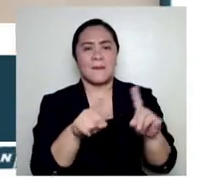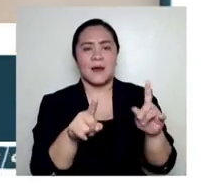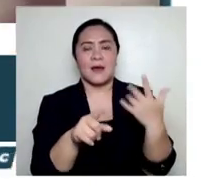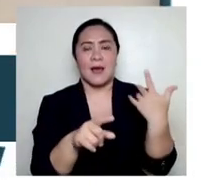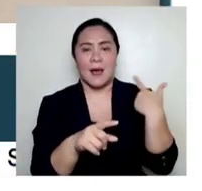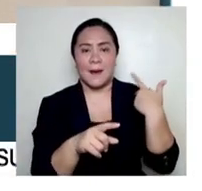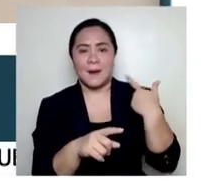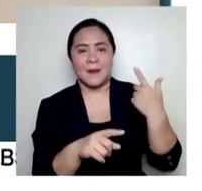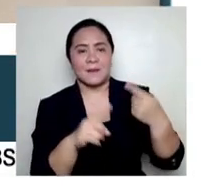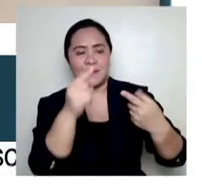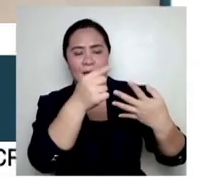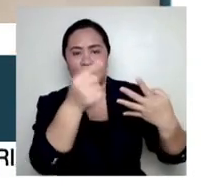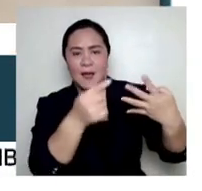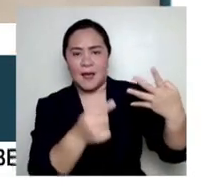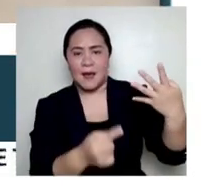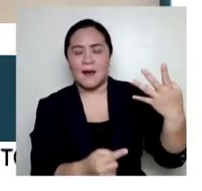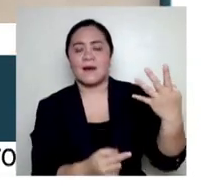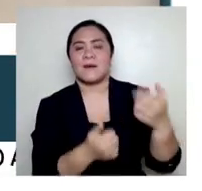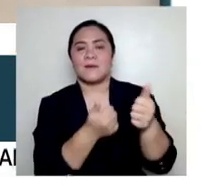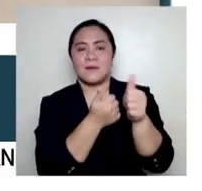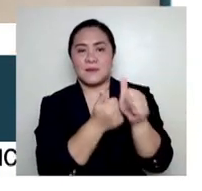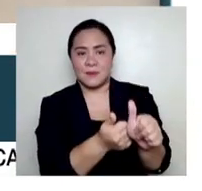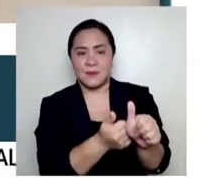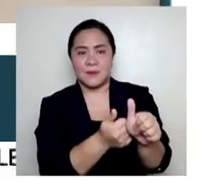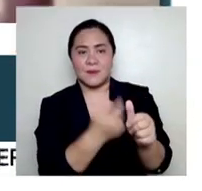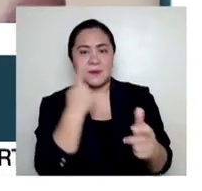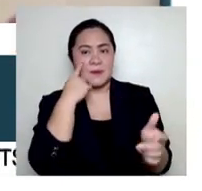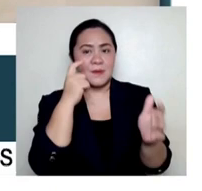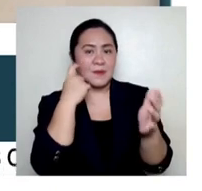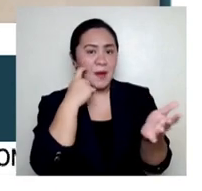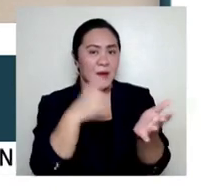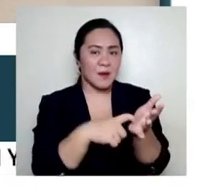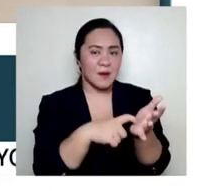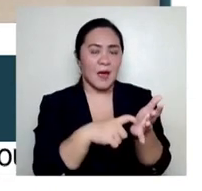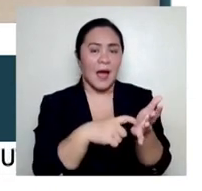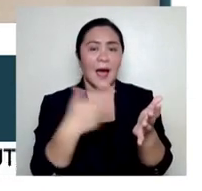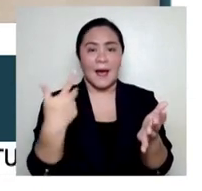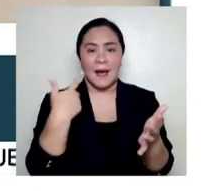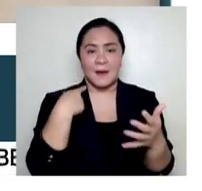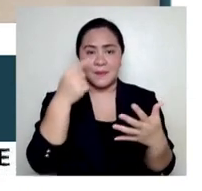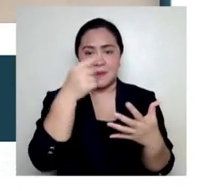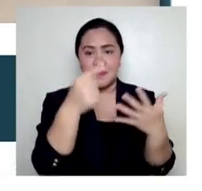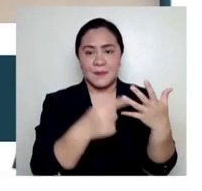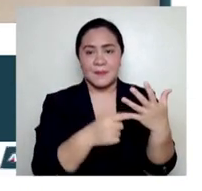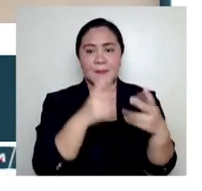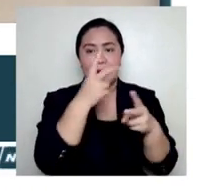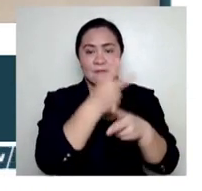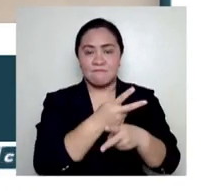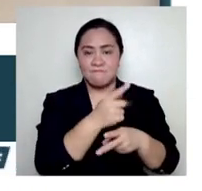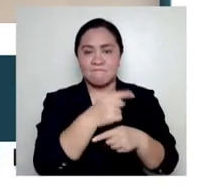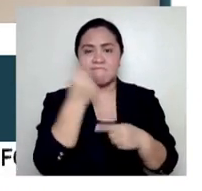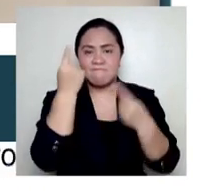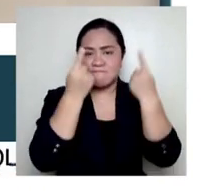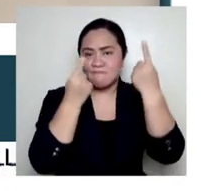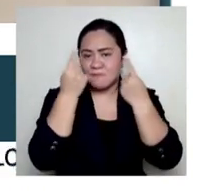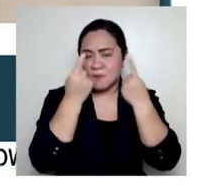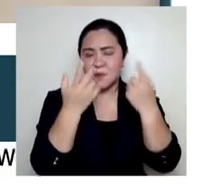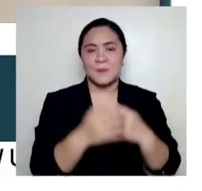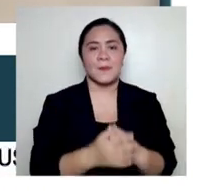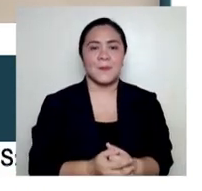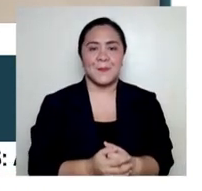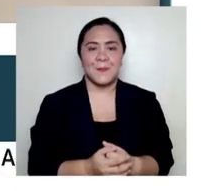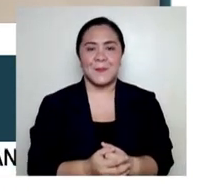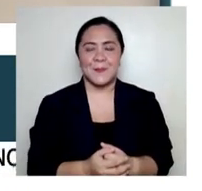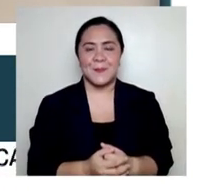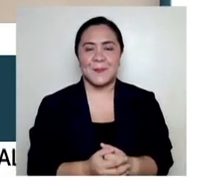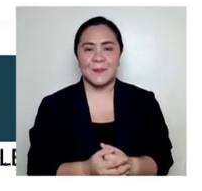you have your air changes that you have to determine. So all of this will have to be taken into consideration also.